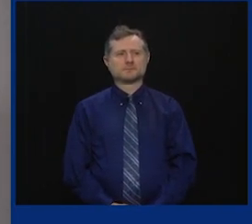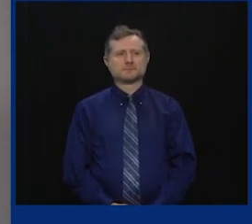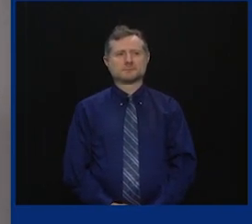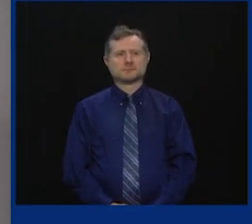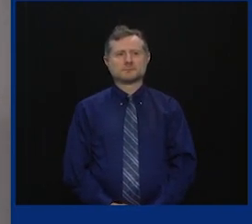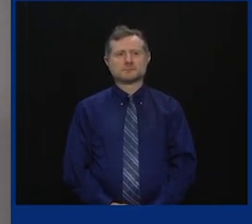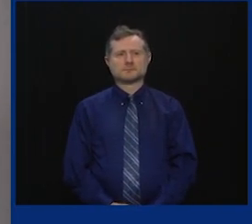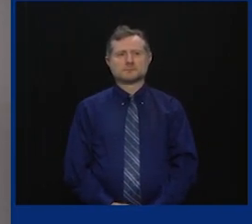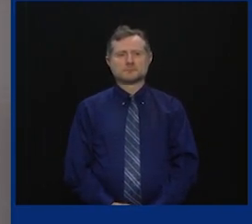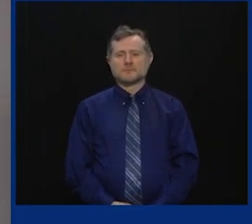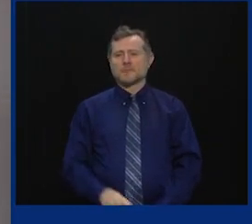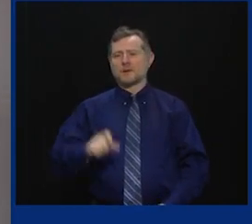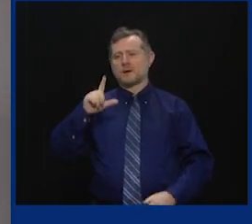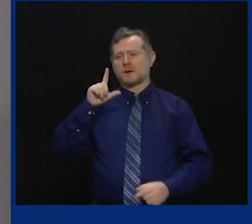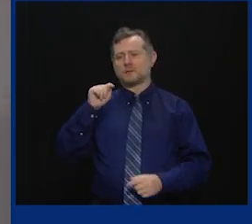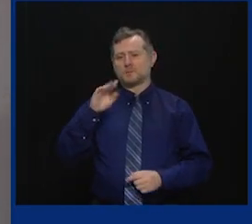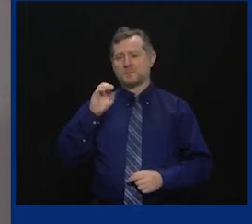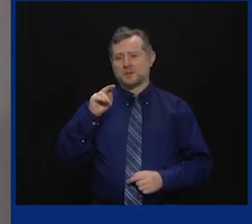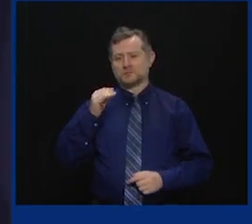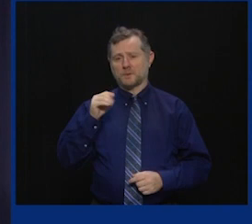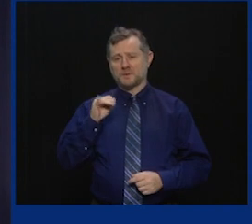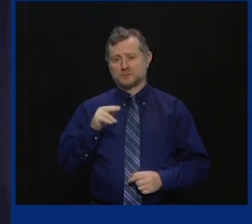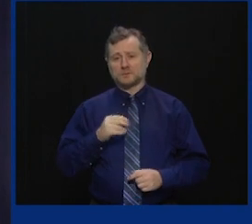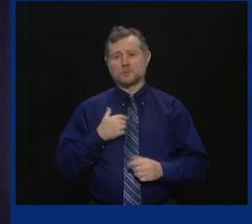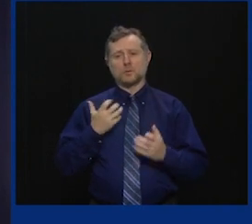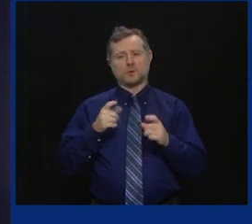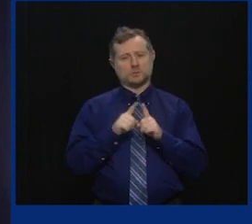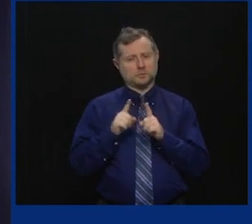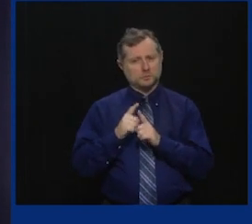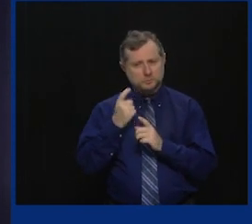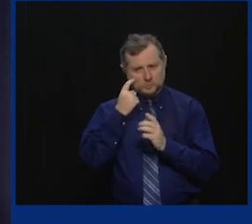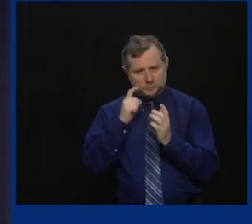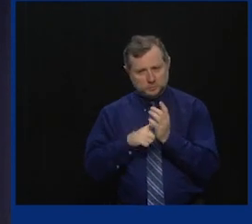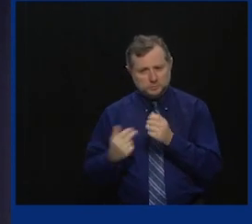I also like to acknowledge that we've been joined by Assemblymember Latrice Walker.